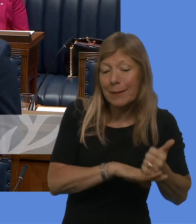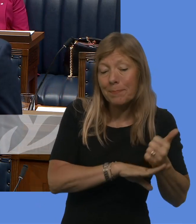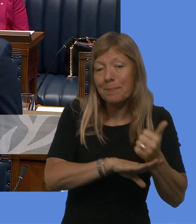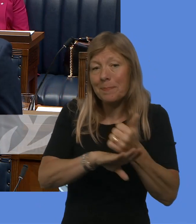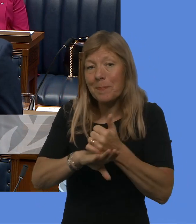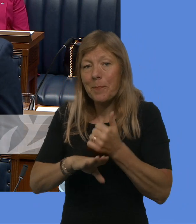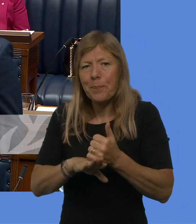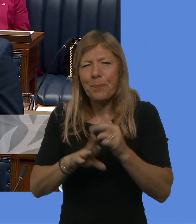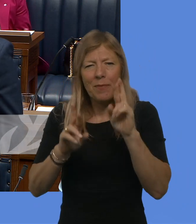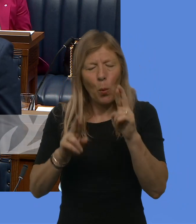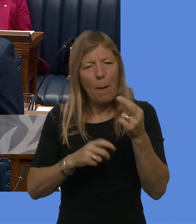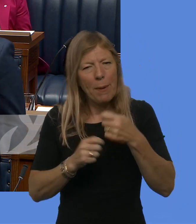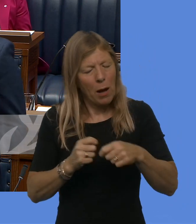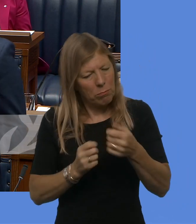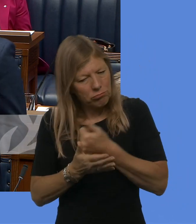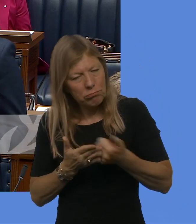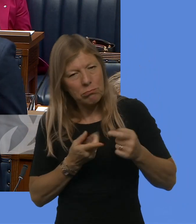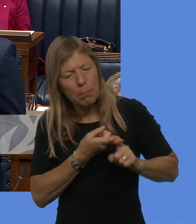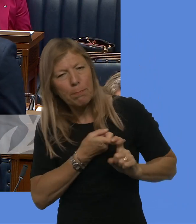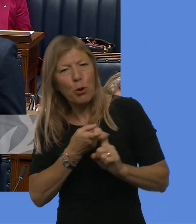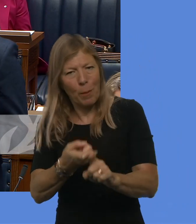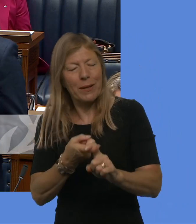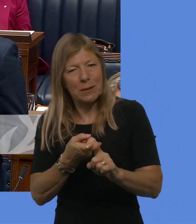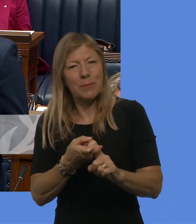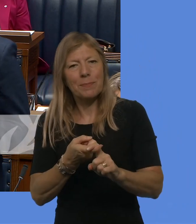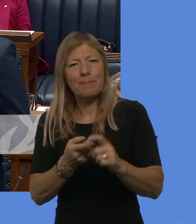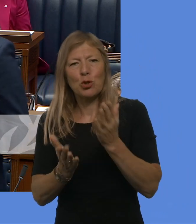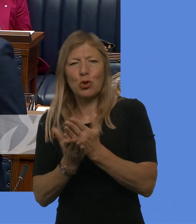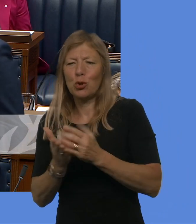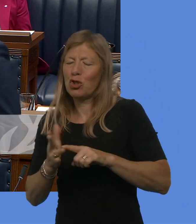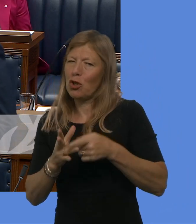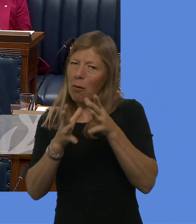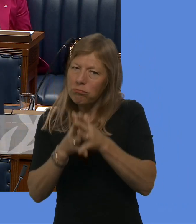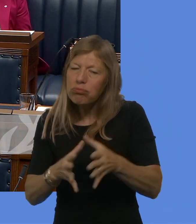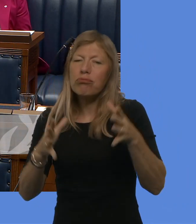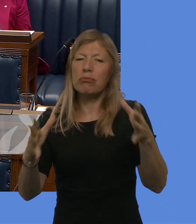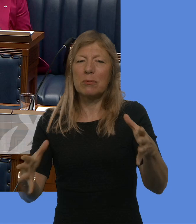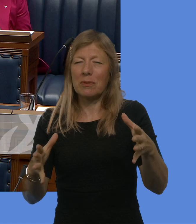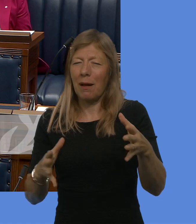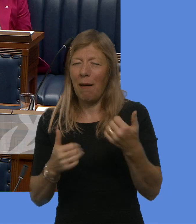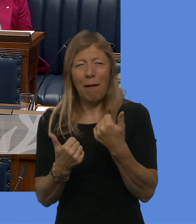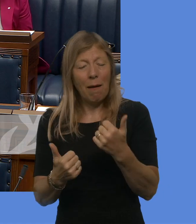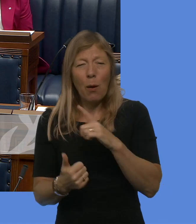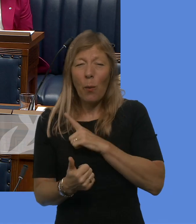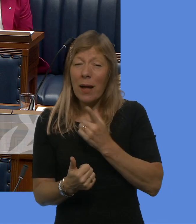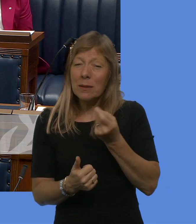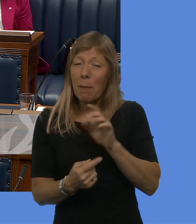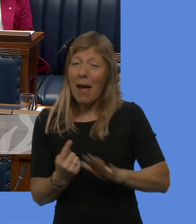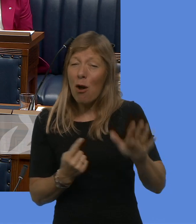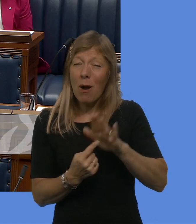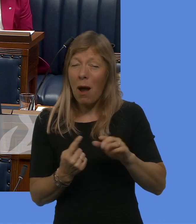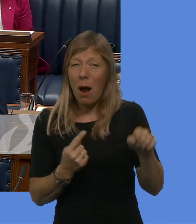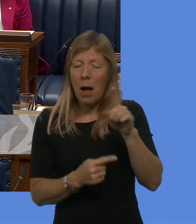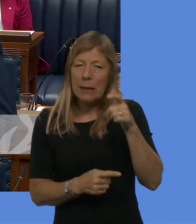permanent footing as part of the core work of Sure Start. And I think that will be welcomed in those areas where you've had temporary schemes